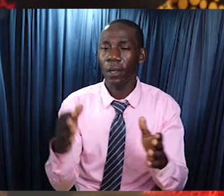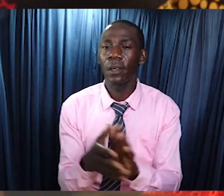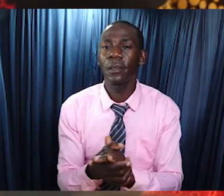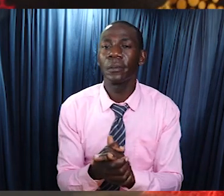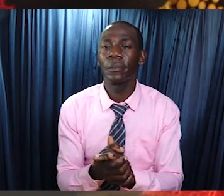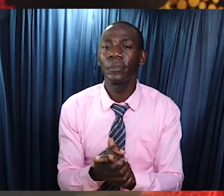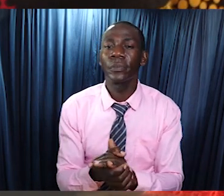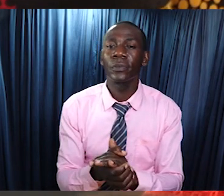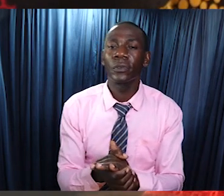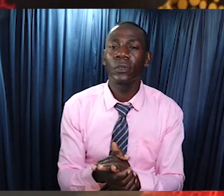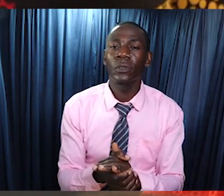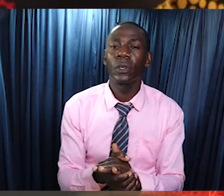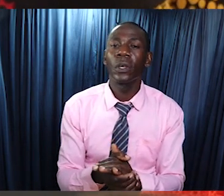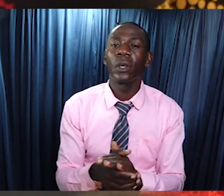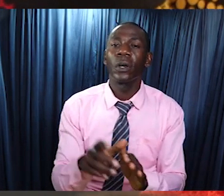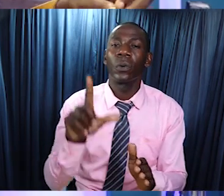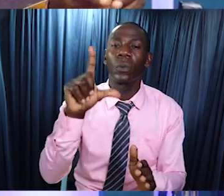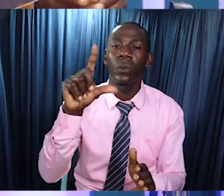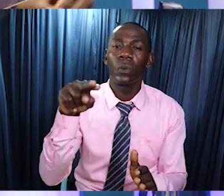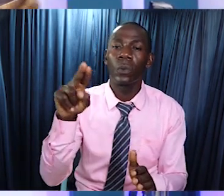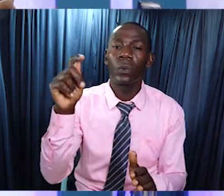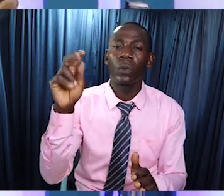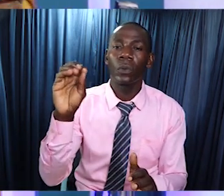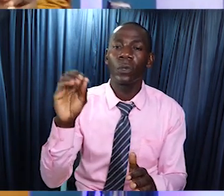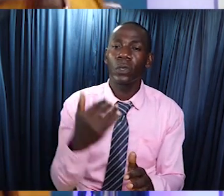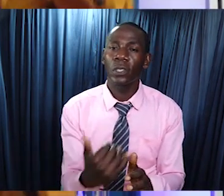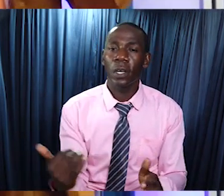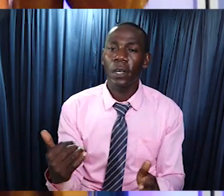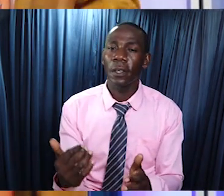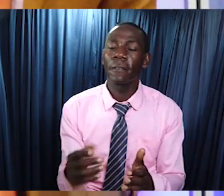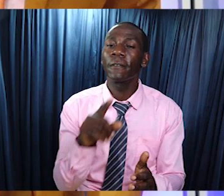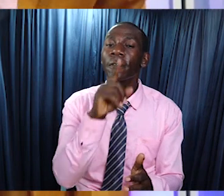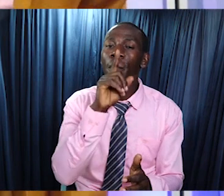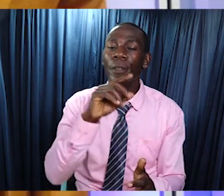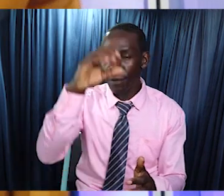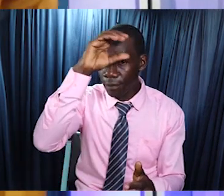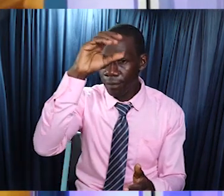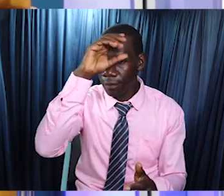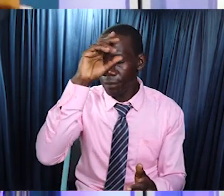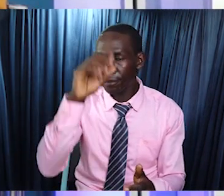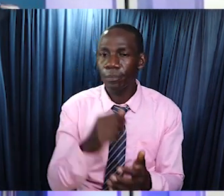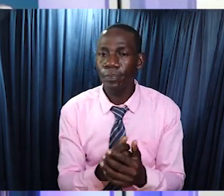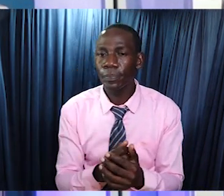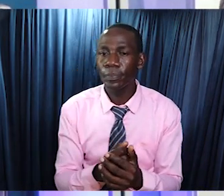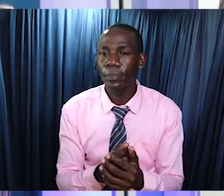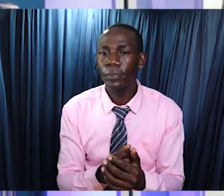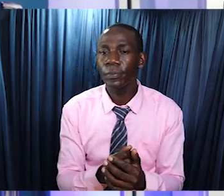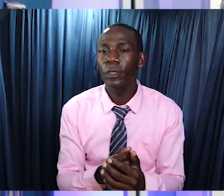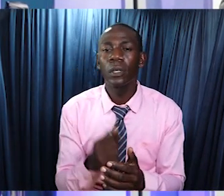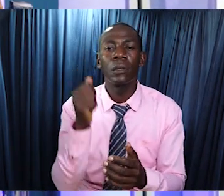Hallelujah. Hallelujah. Ndio mwana wa Lutu. That's a lost child. Hata ni kweli baba analewa kweli. Truly the father was a liquor